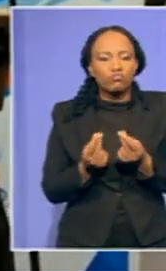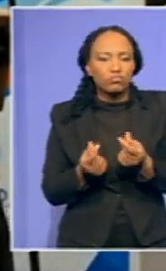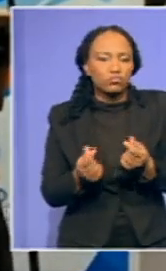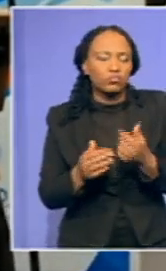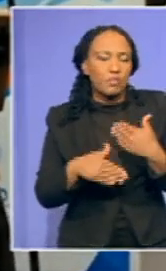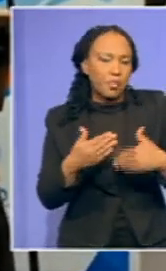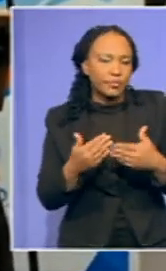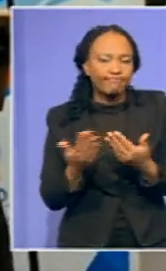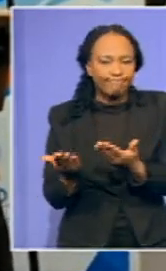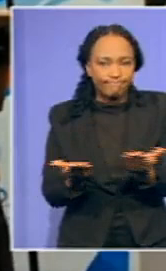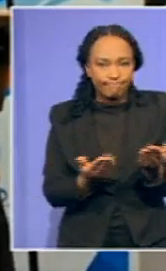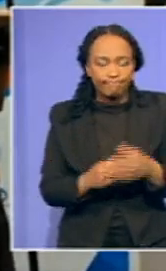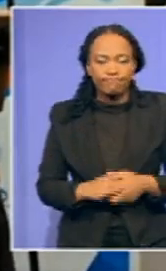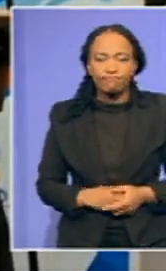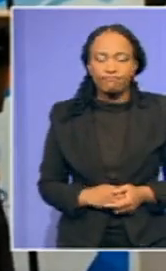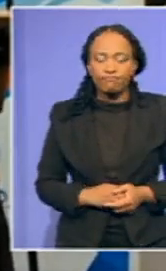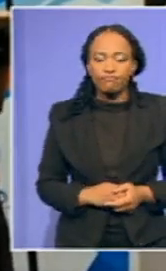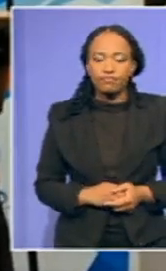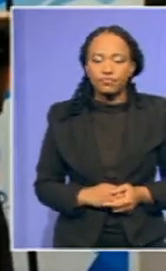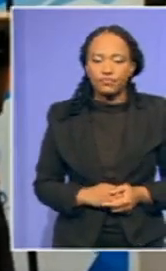Okay. Mr. Tati.